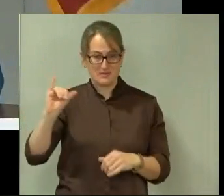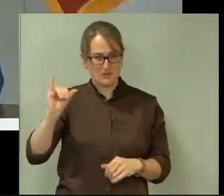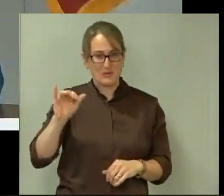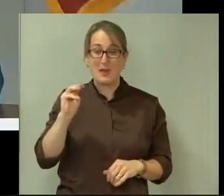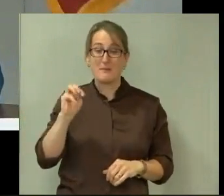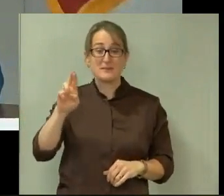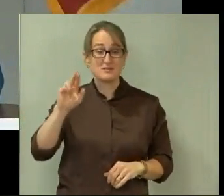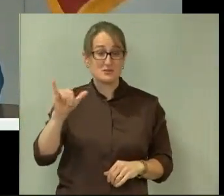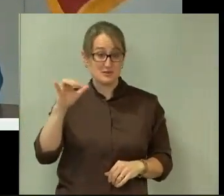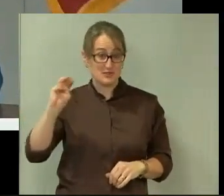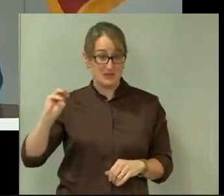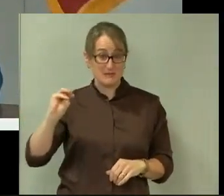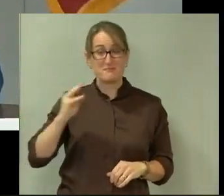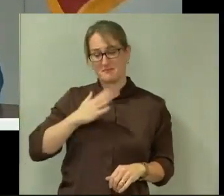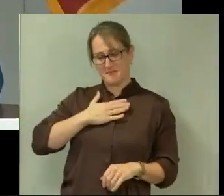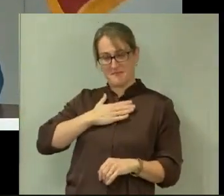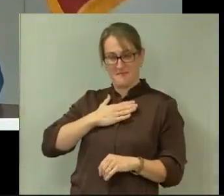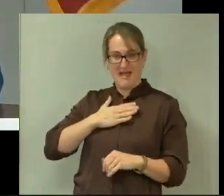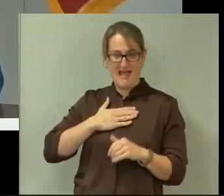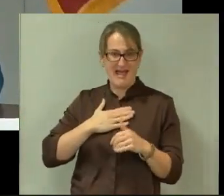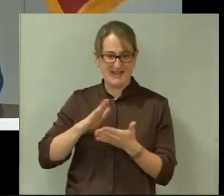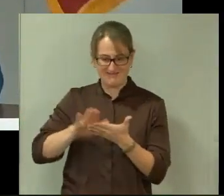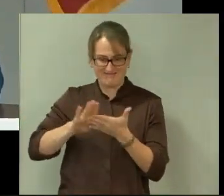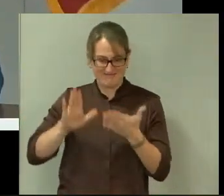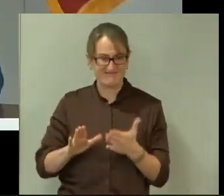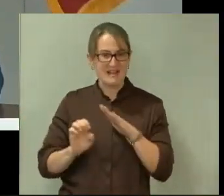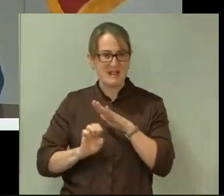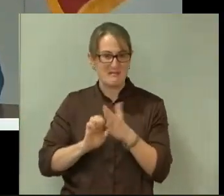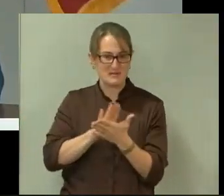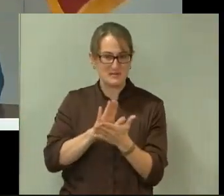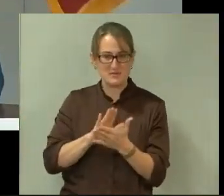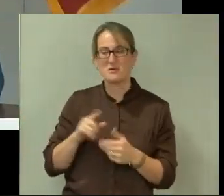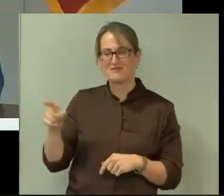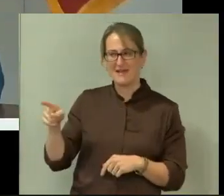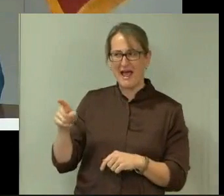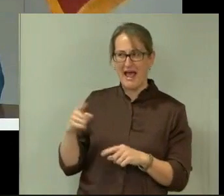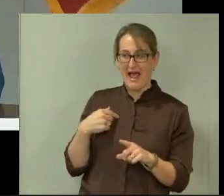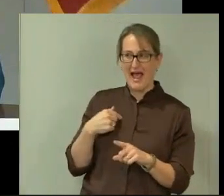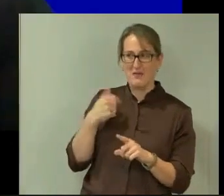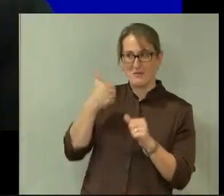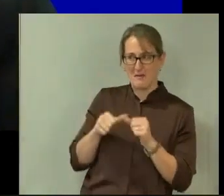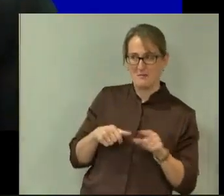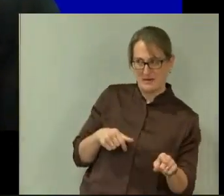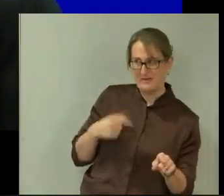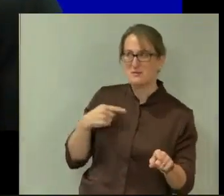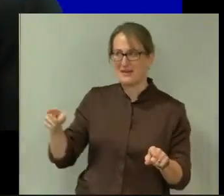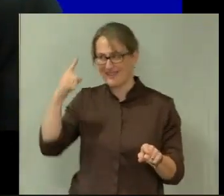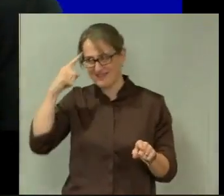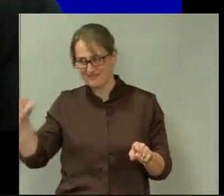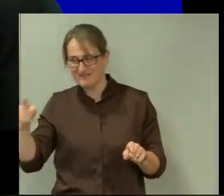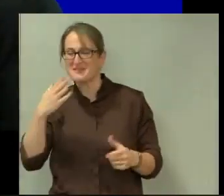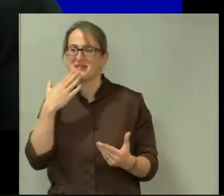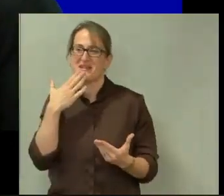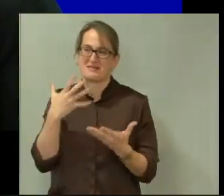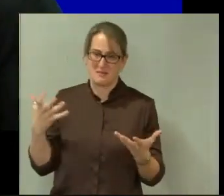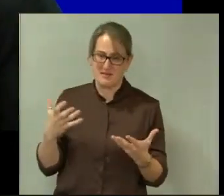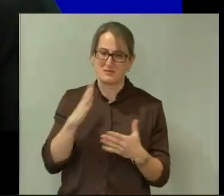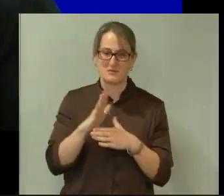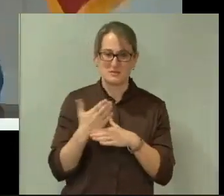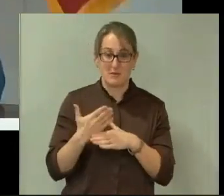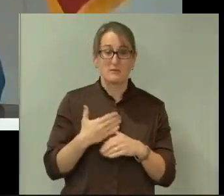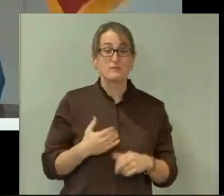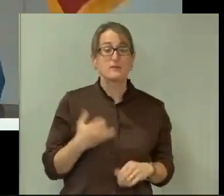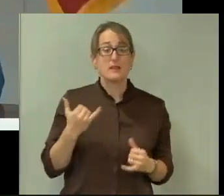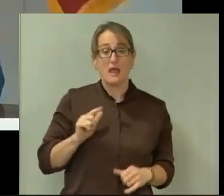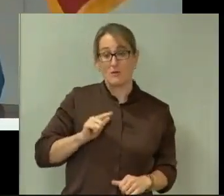was everywhere. You remind me much of him. So thank you for sharing. No problem. I'd like to hand this